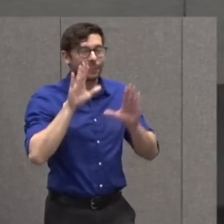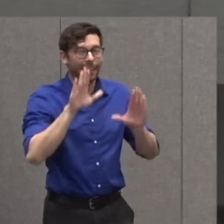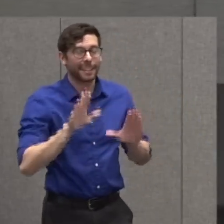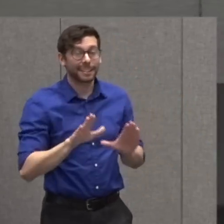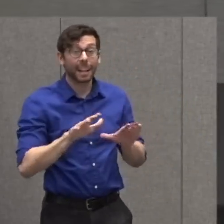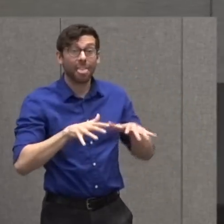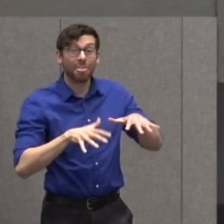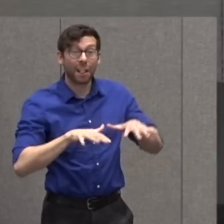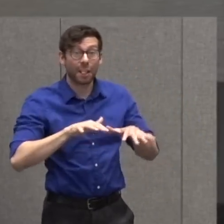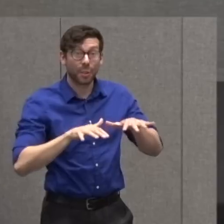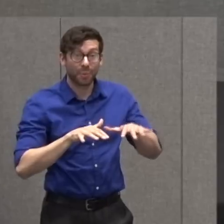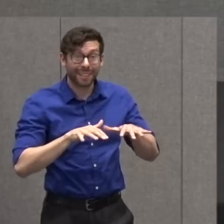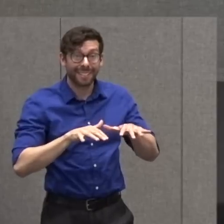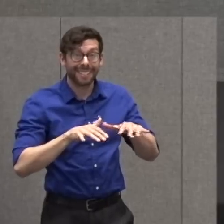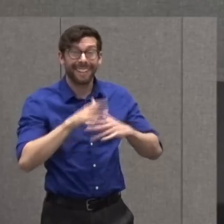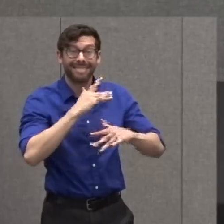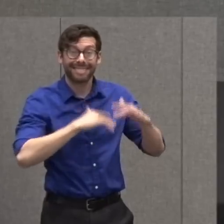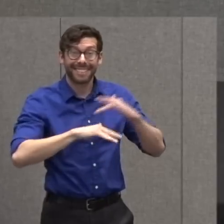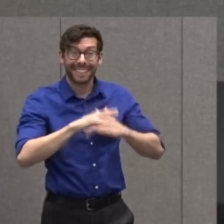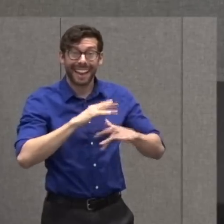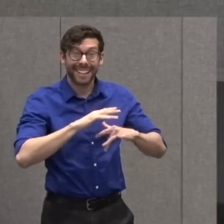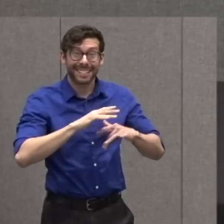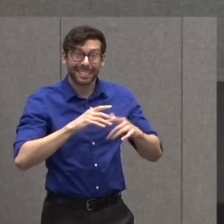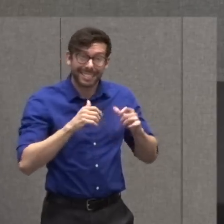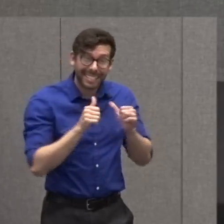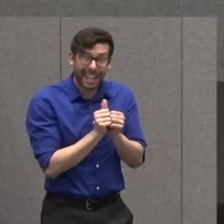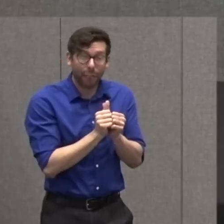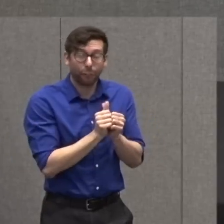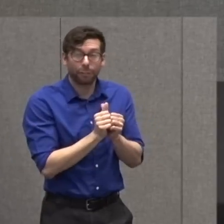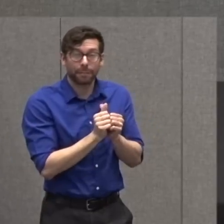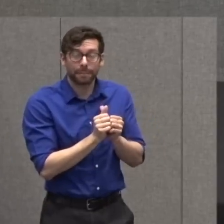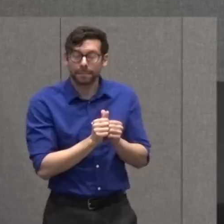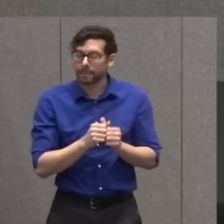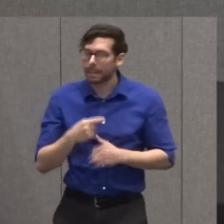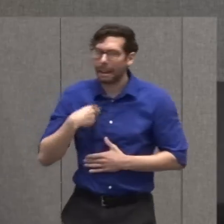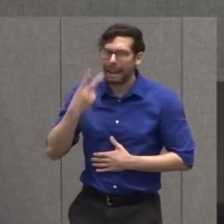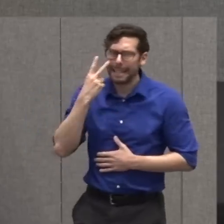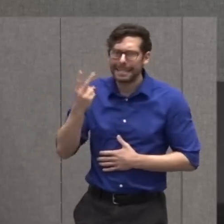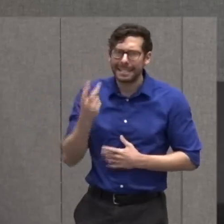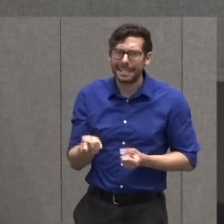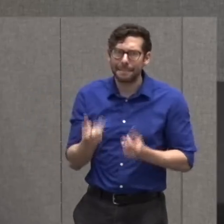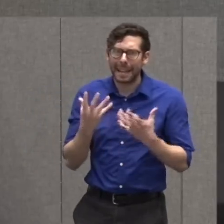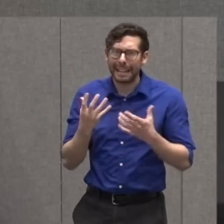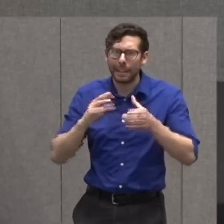are all in one. And I see a lot of bubbles. Lots of bubbles. Yeah, mine's